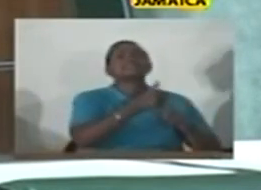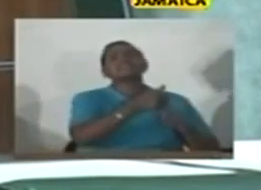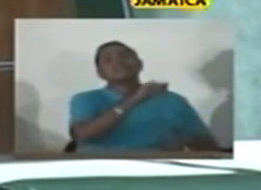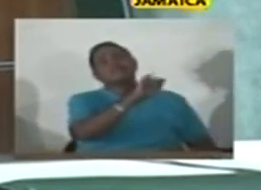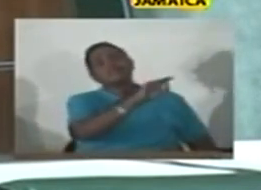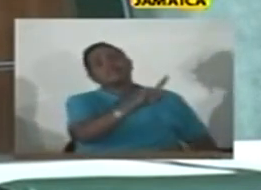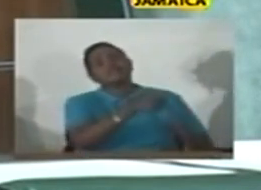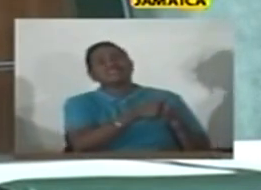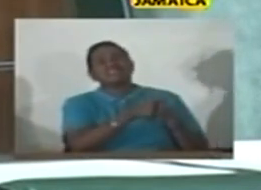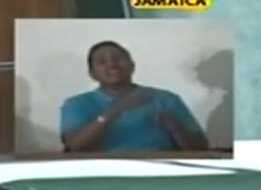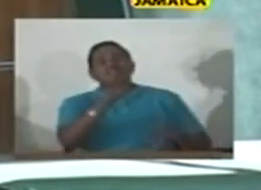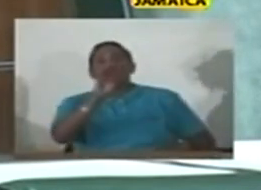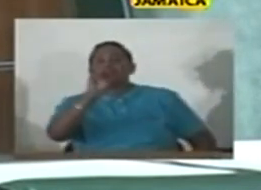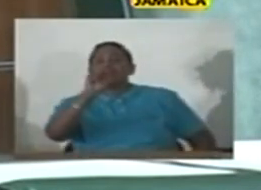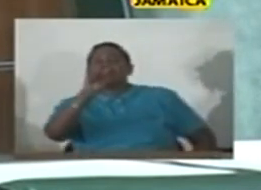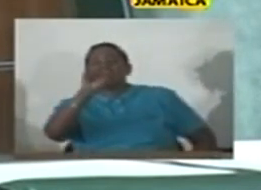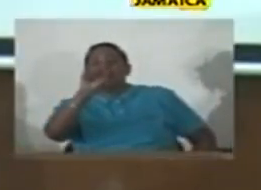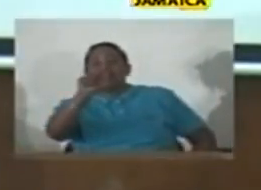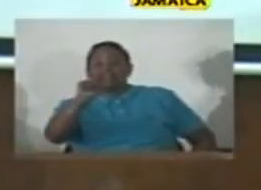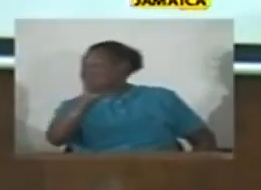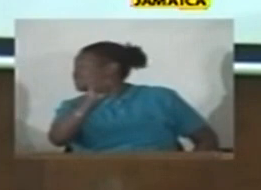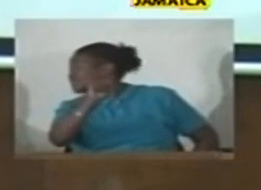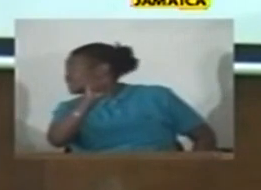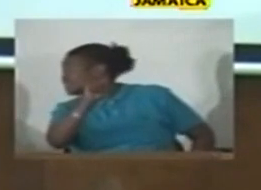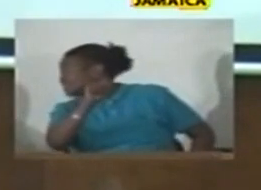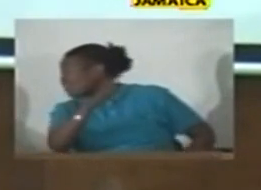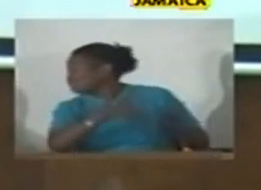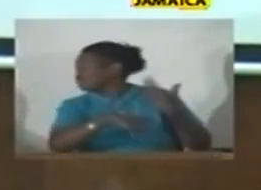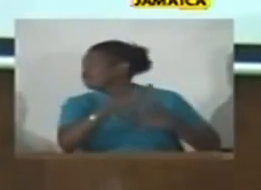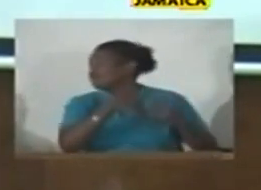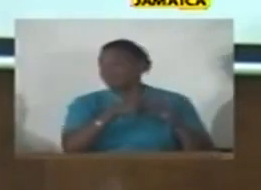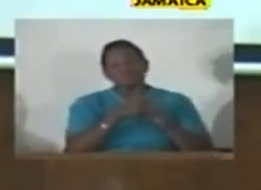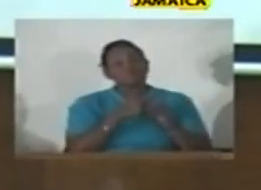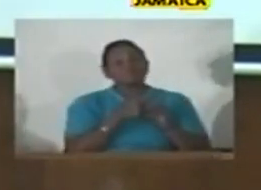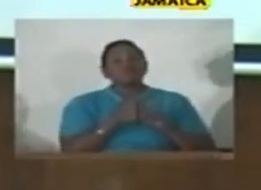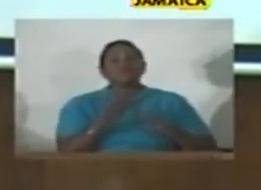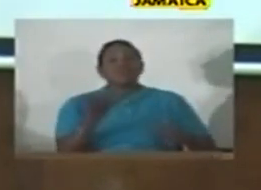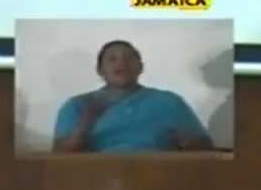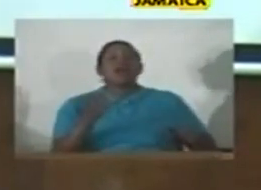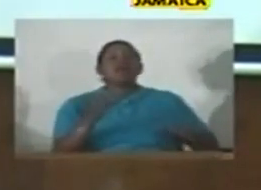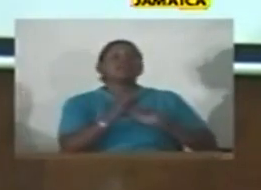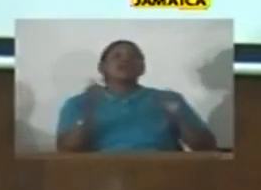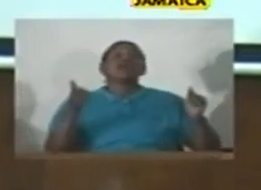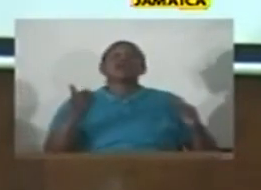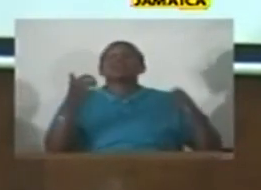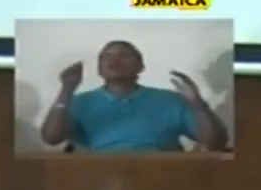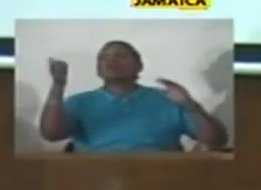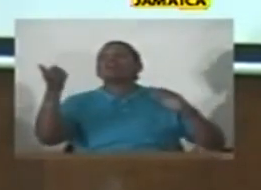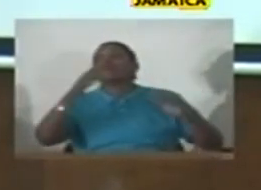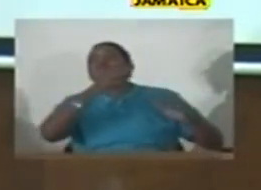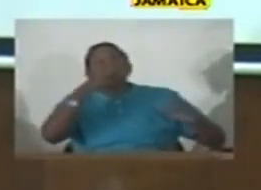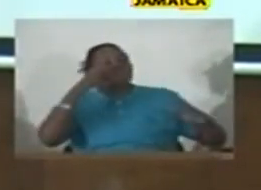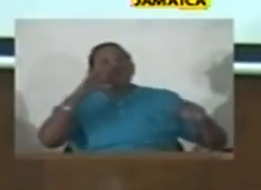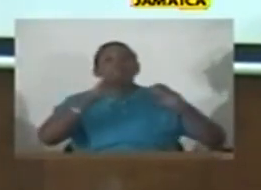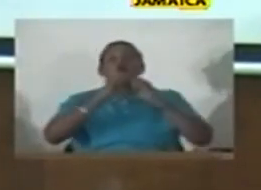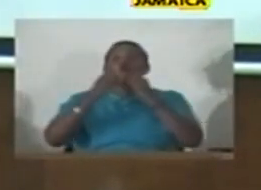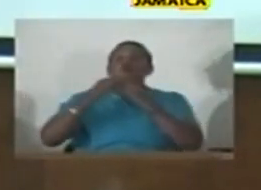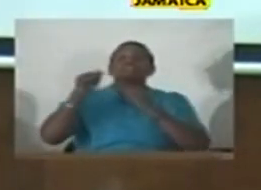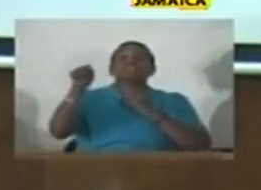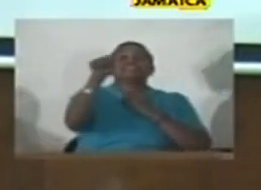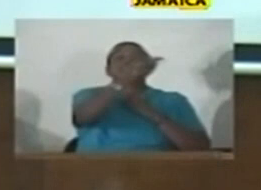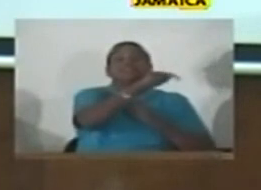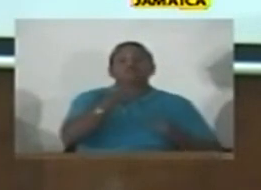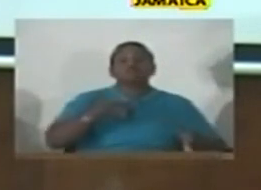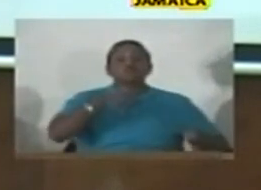groups or benevolent society involved in agriculture and any other farming organization, will